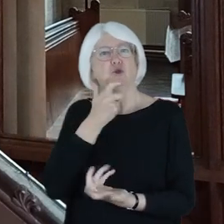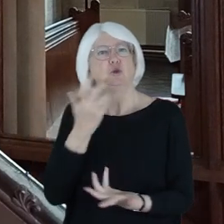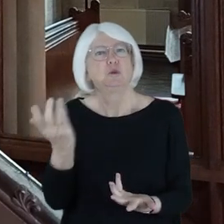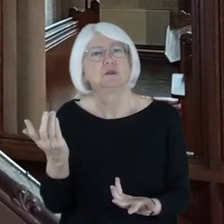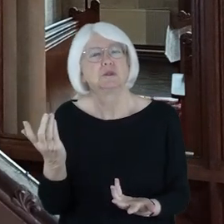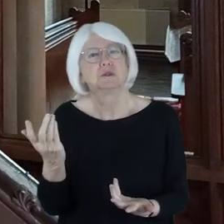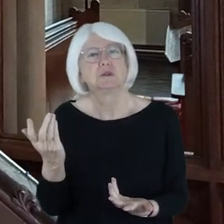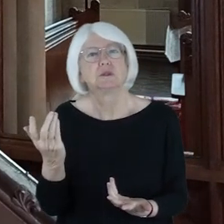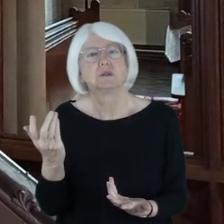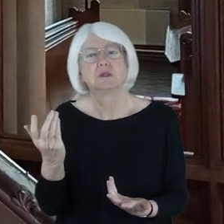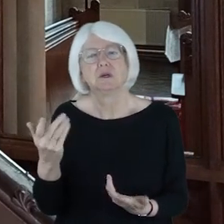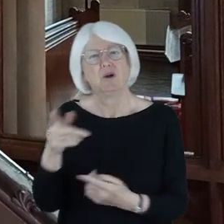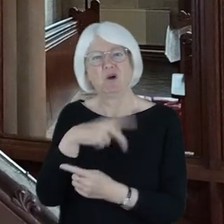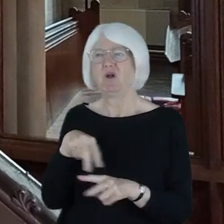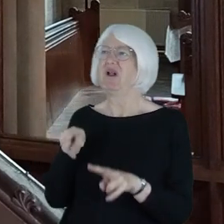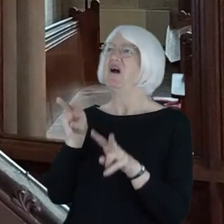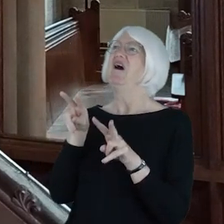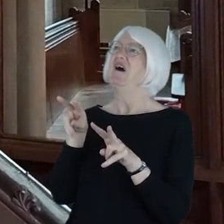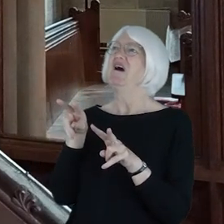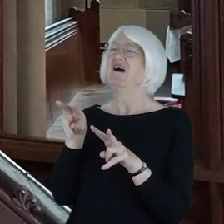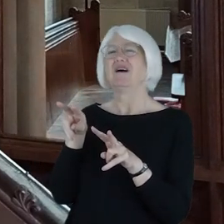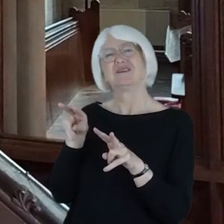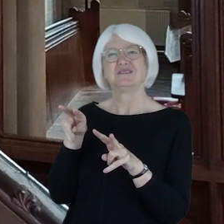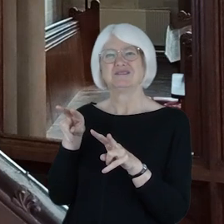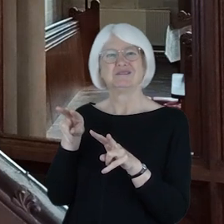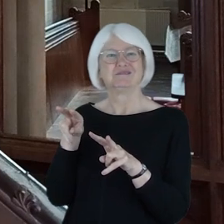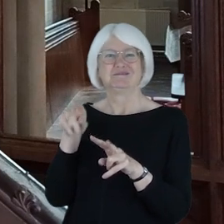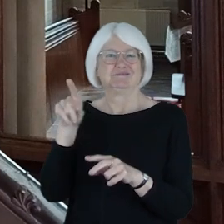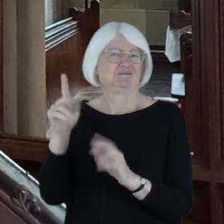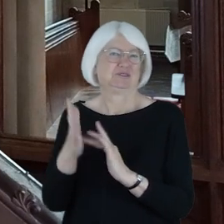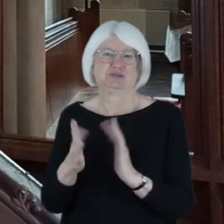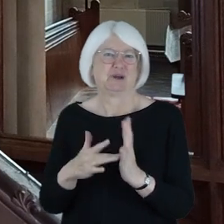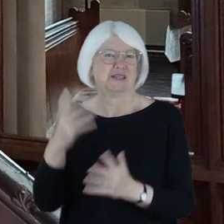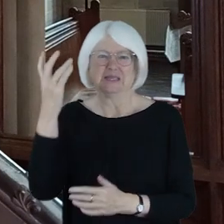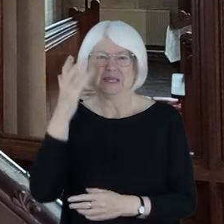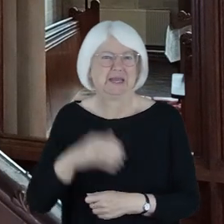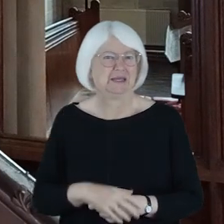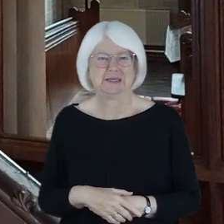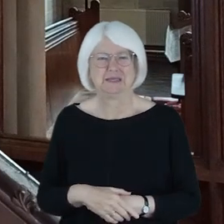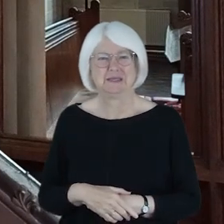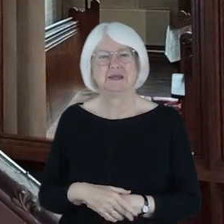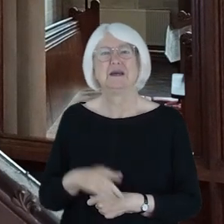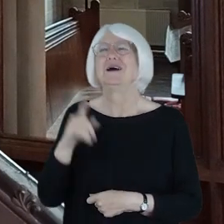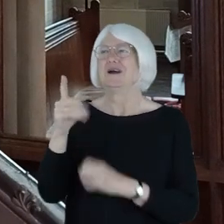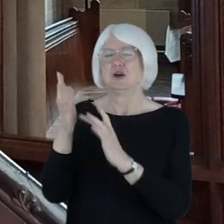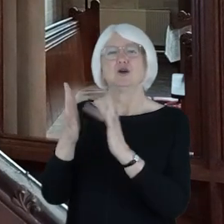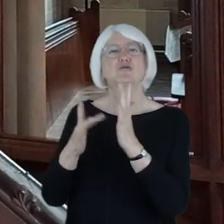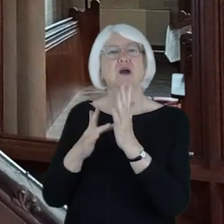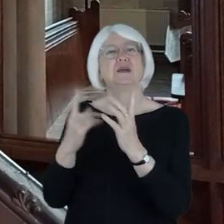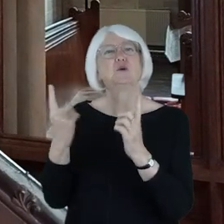Jews," while all stand and see that this is not Christ the King, but Christ the